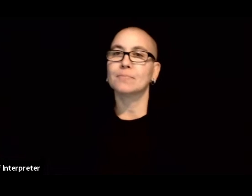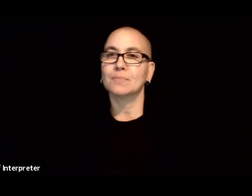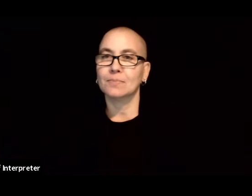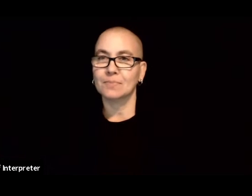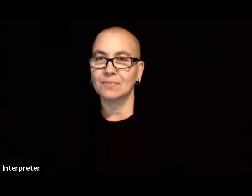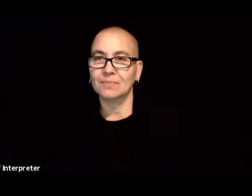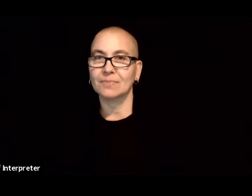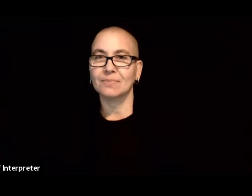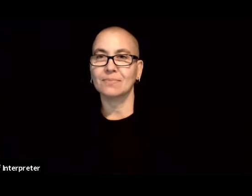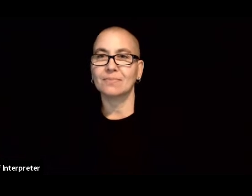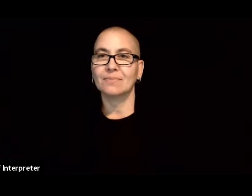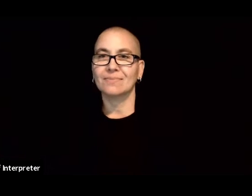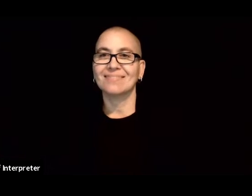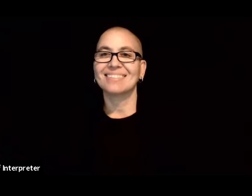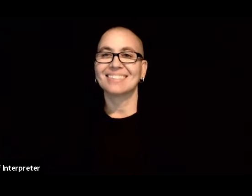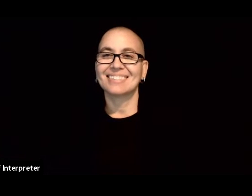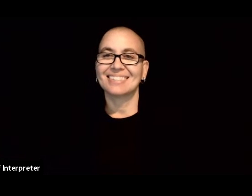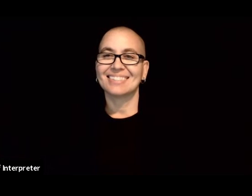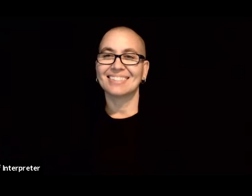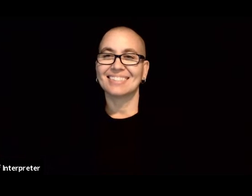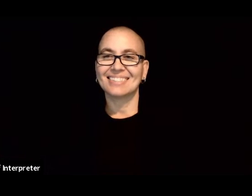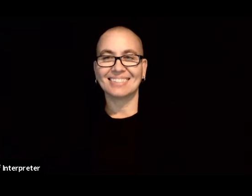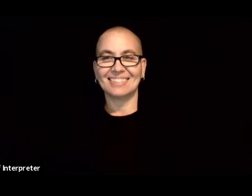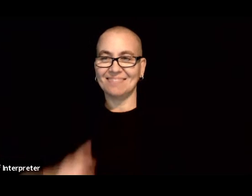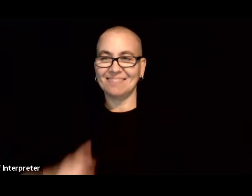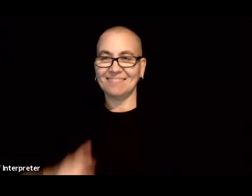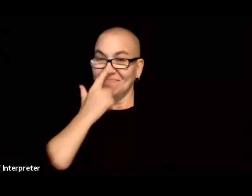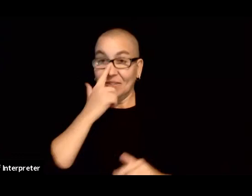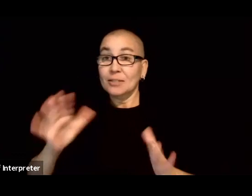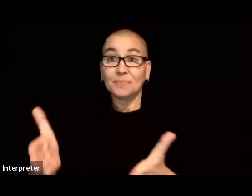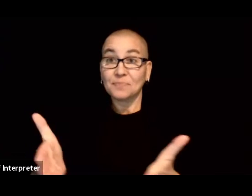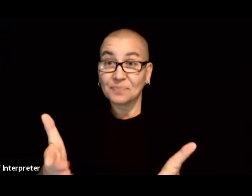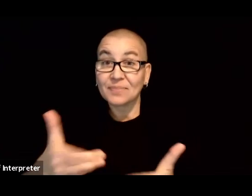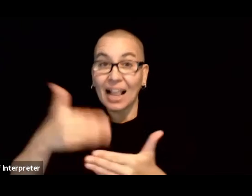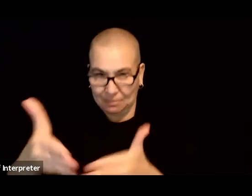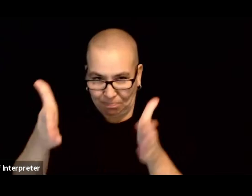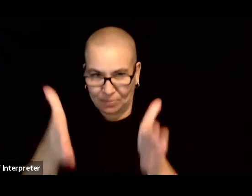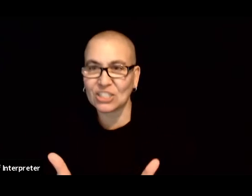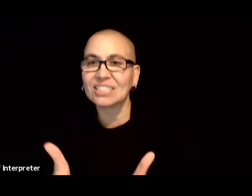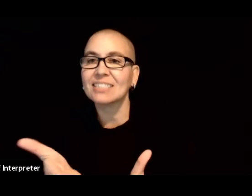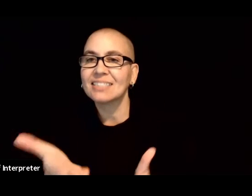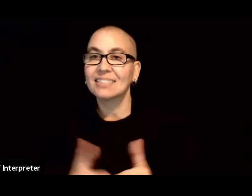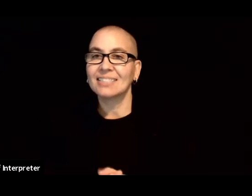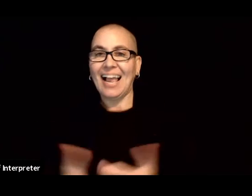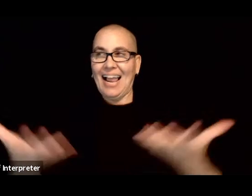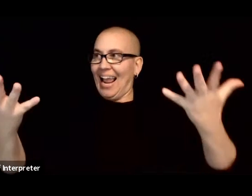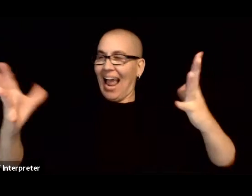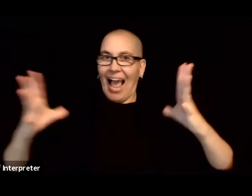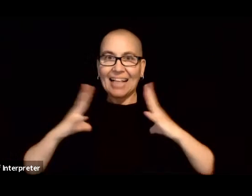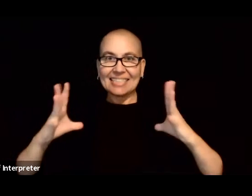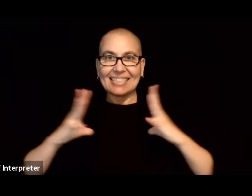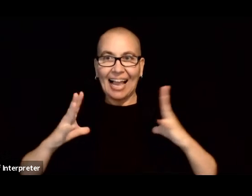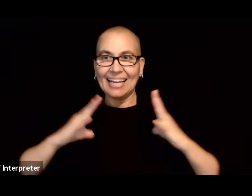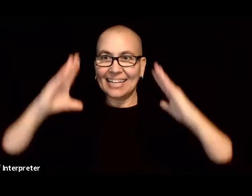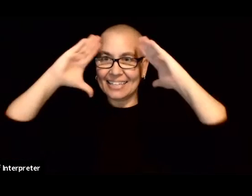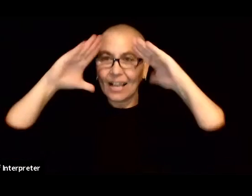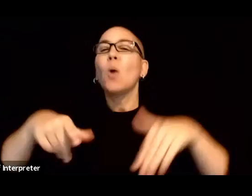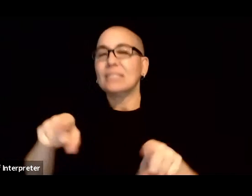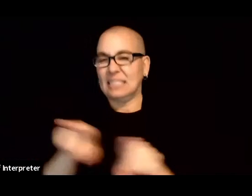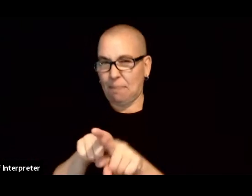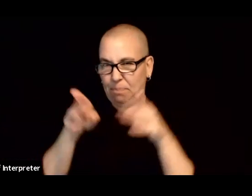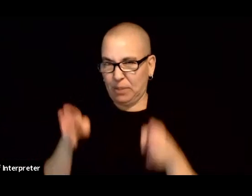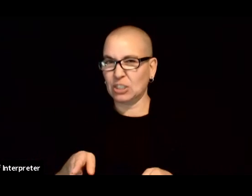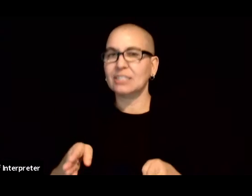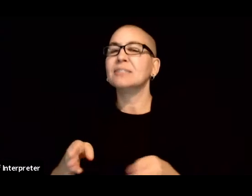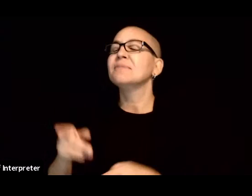which is a reminder of the fact that we are moving into this holiday season. And I guess I'm just wondering if you guys have any advice